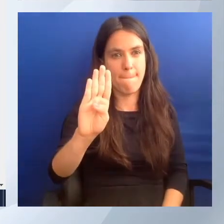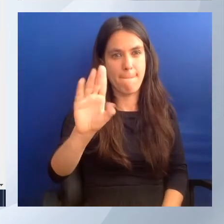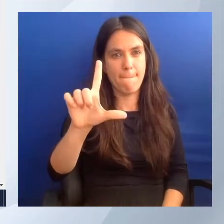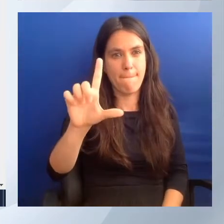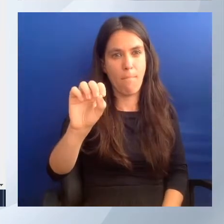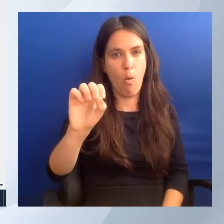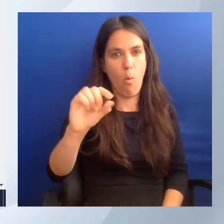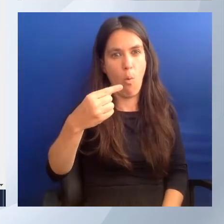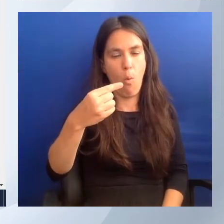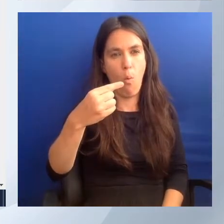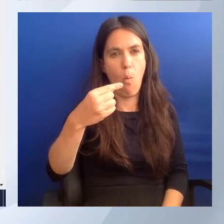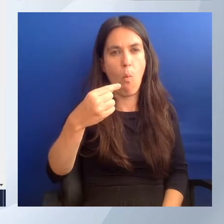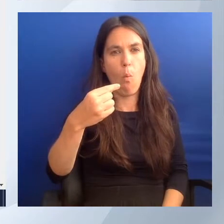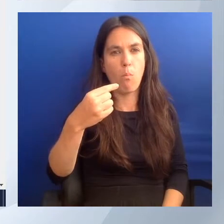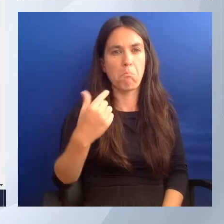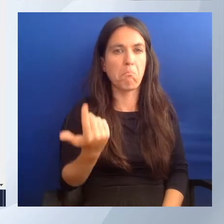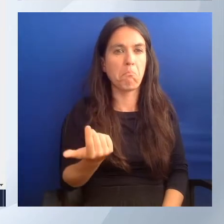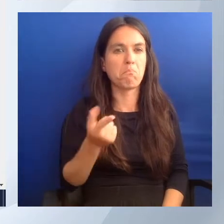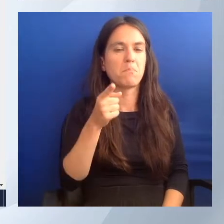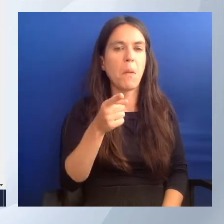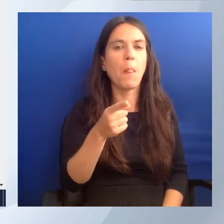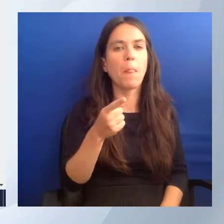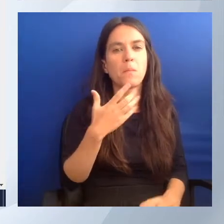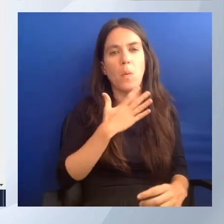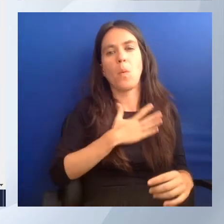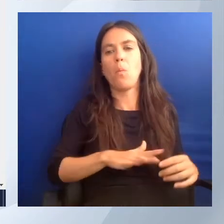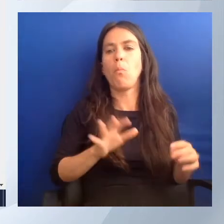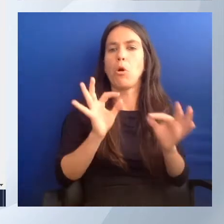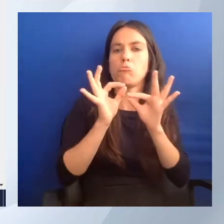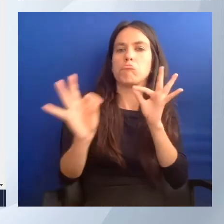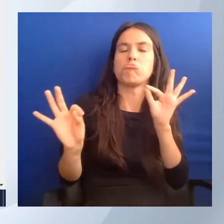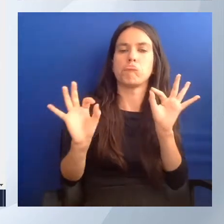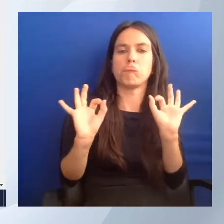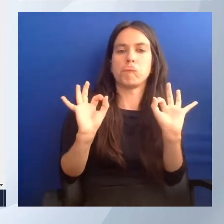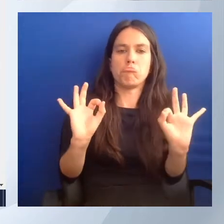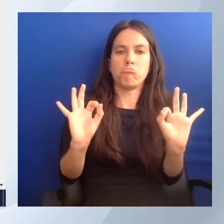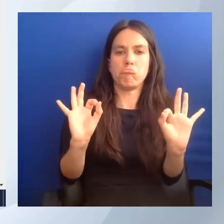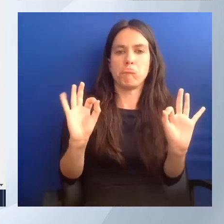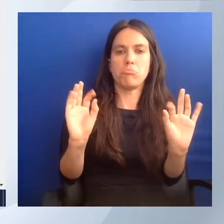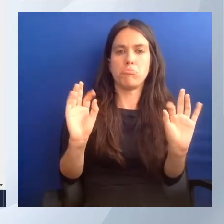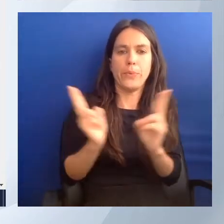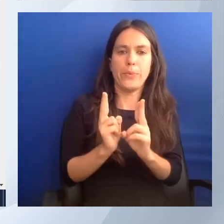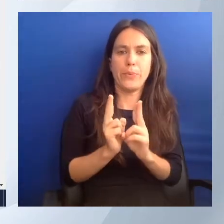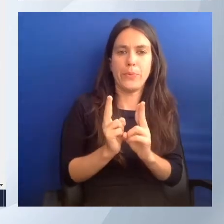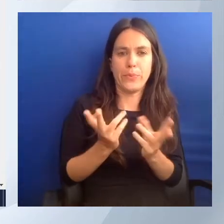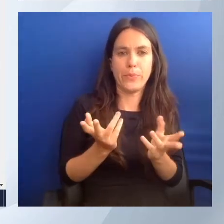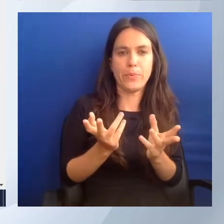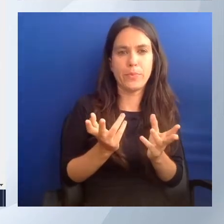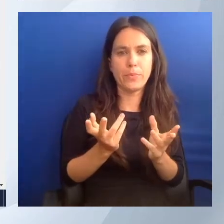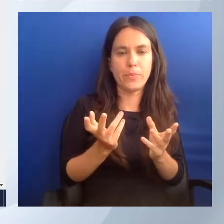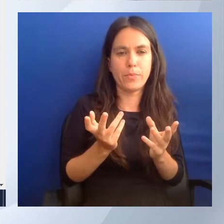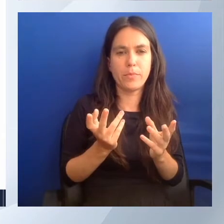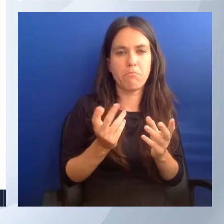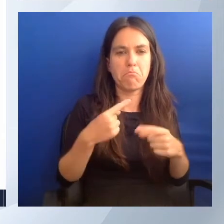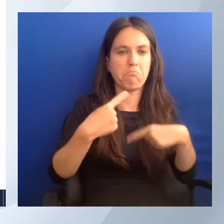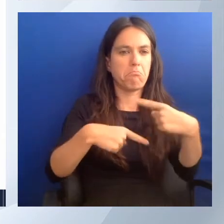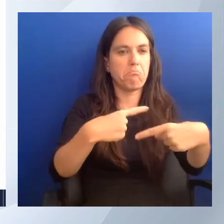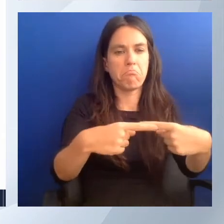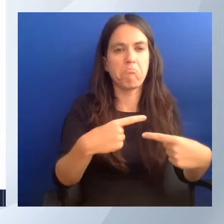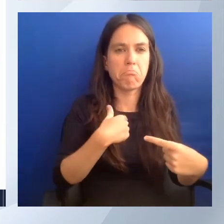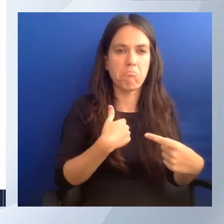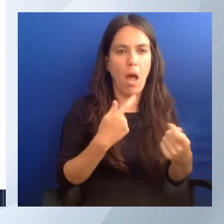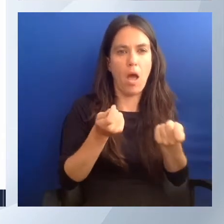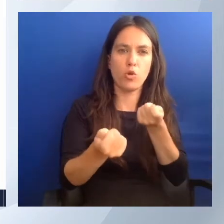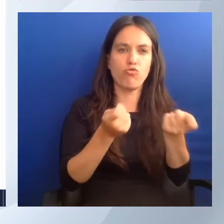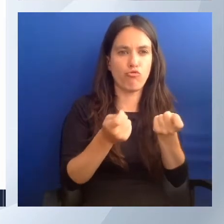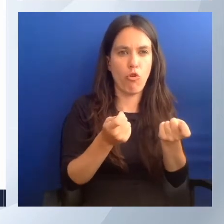fancy domain, so what I wanted to do is I wanted to specify my own domain as well. I wanted to add my own domain. So what